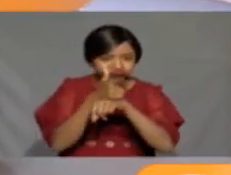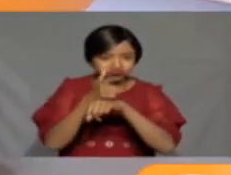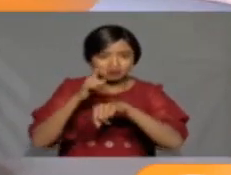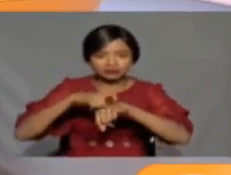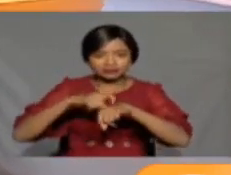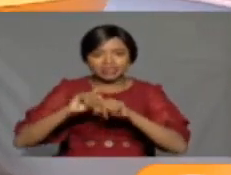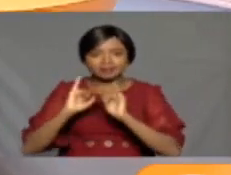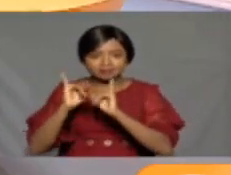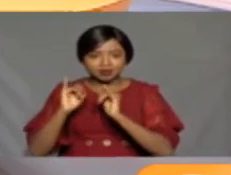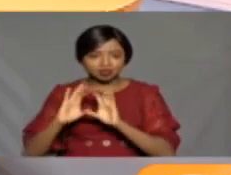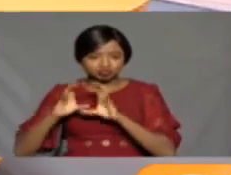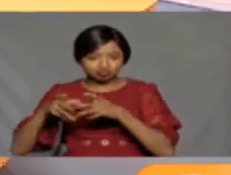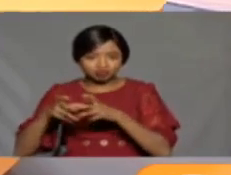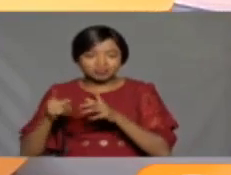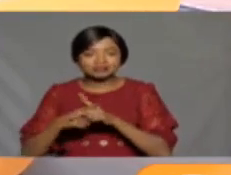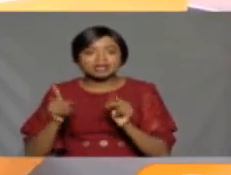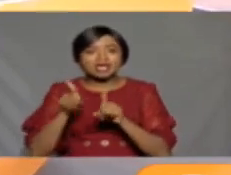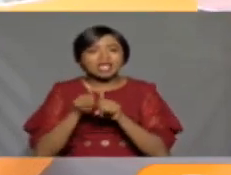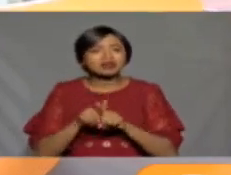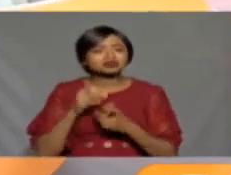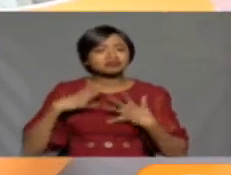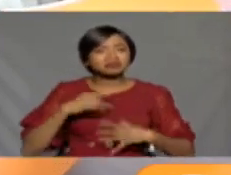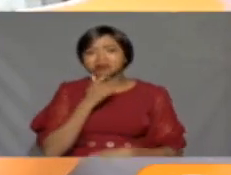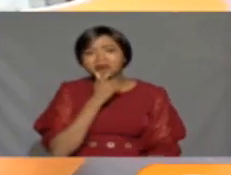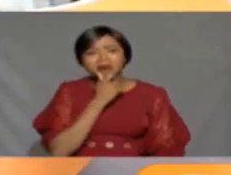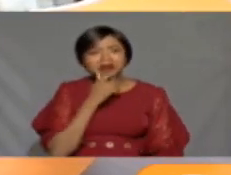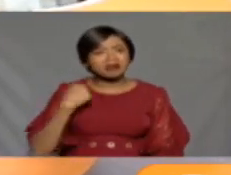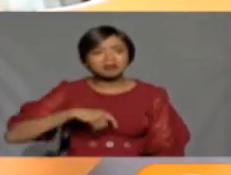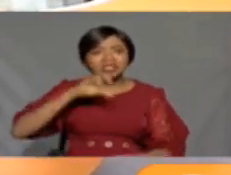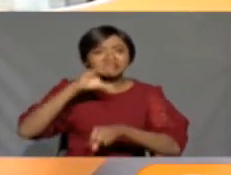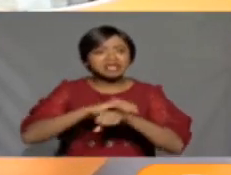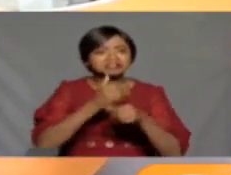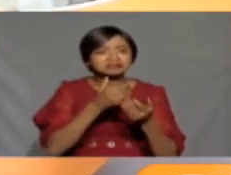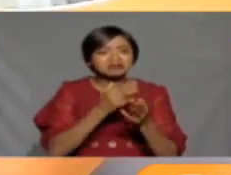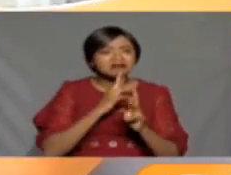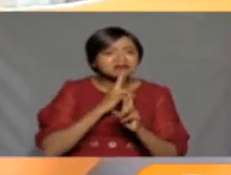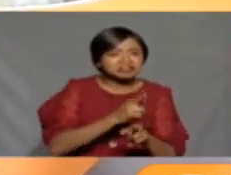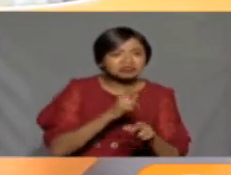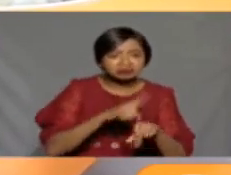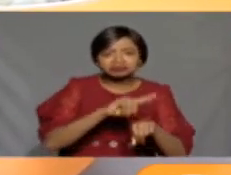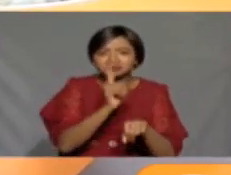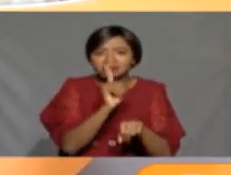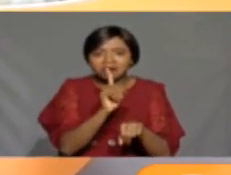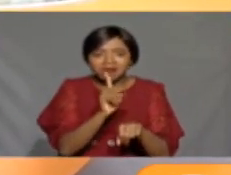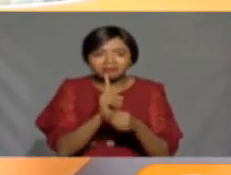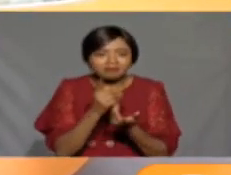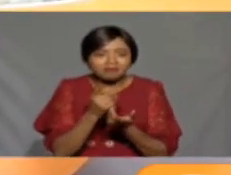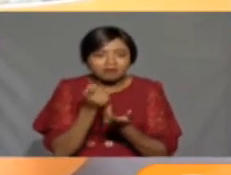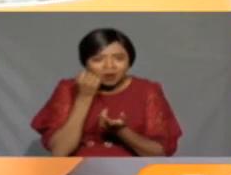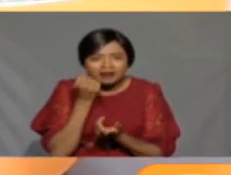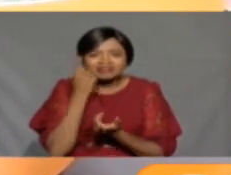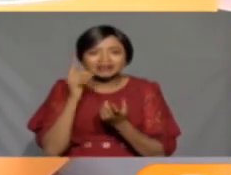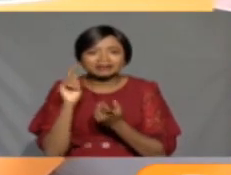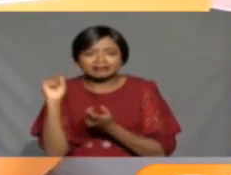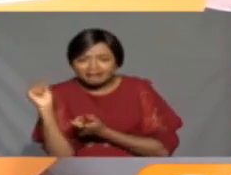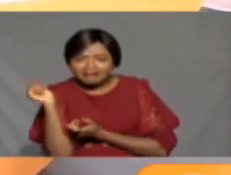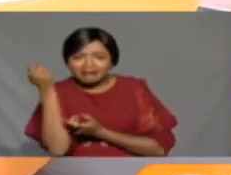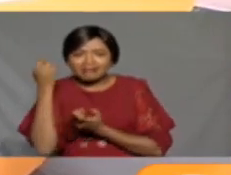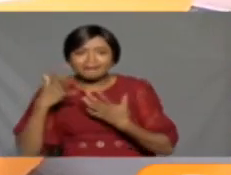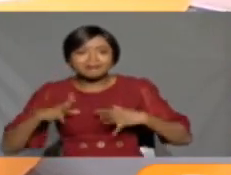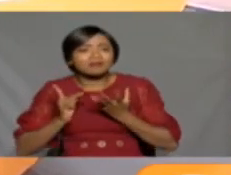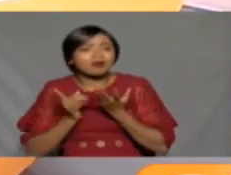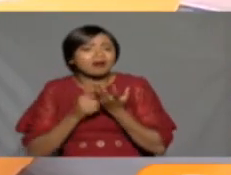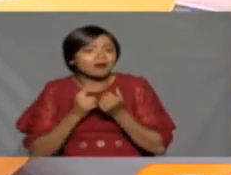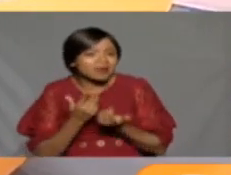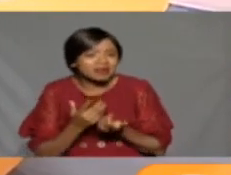gang begins shortly. One last thing, some of you are asking, when do we get the results? When do we get to hear what the mapping of the nation is actually